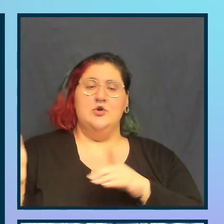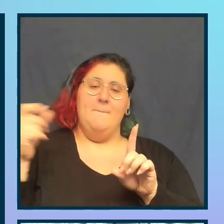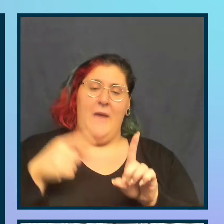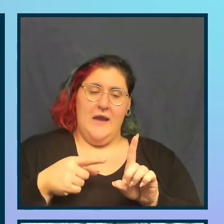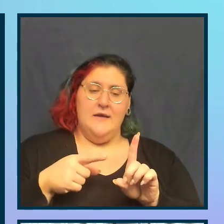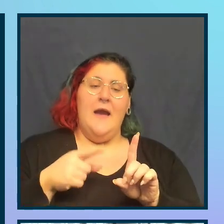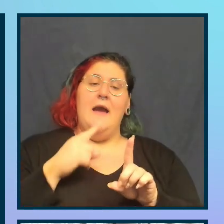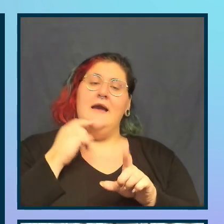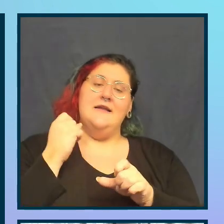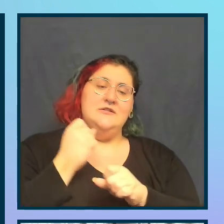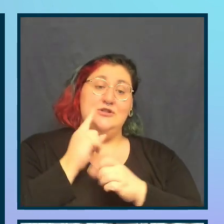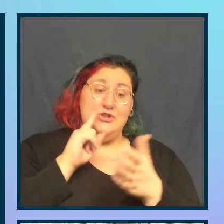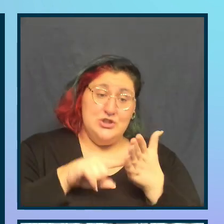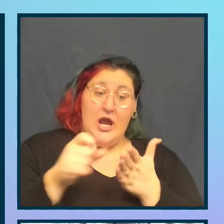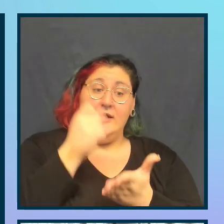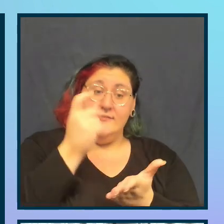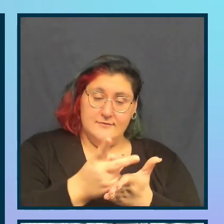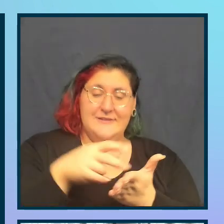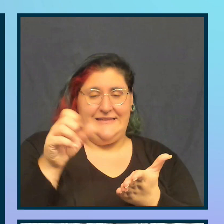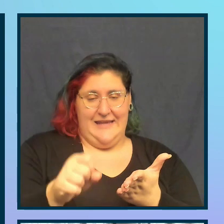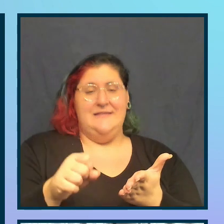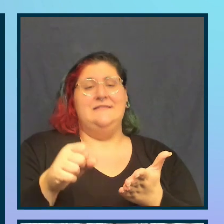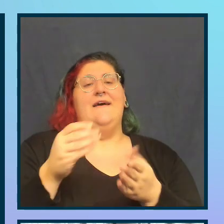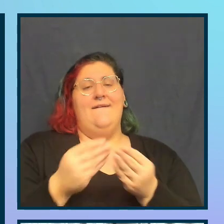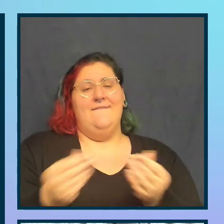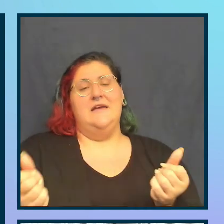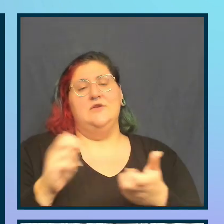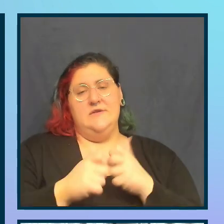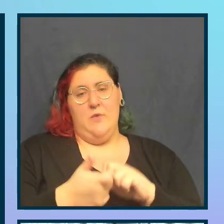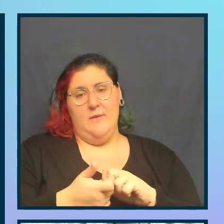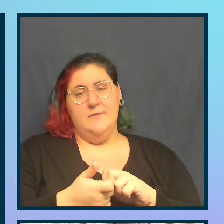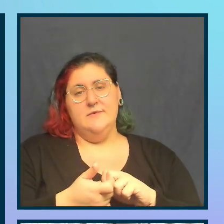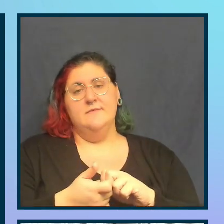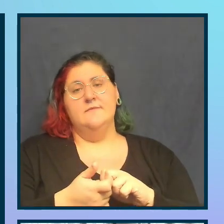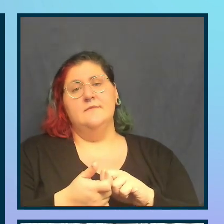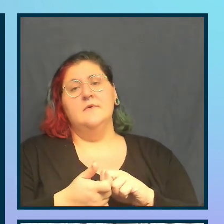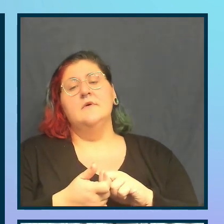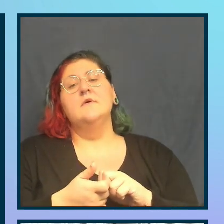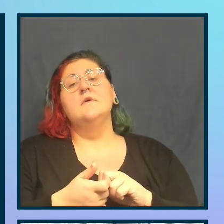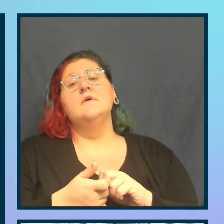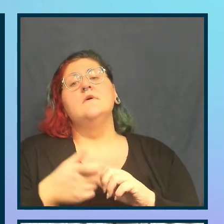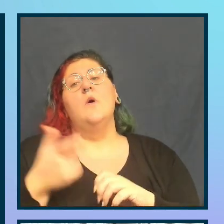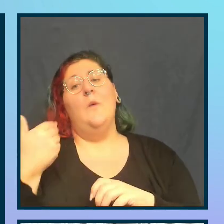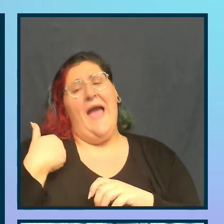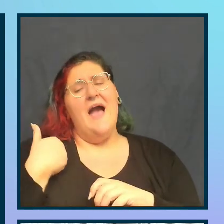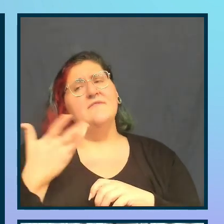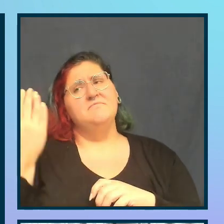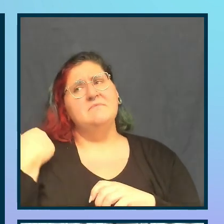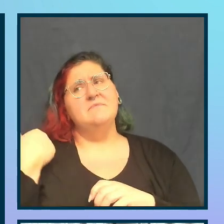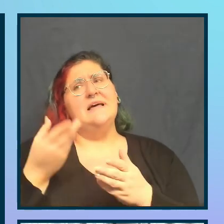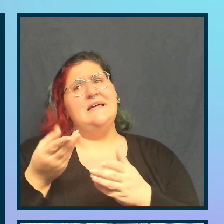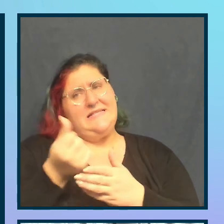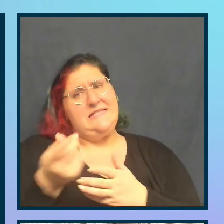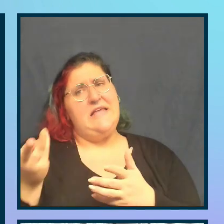Now we can see before when we had identified 7 interactive elements, as a result of our changes, it has now identified the